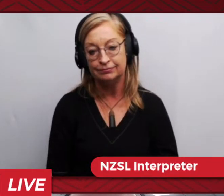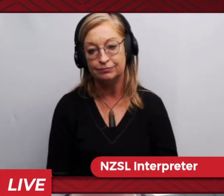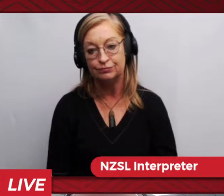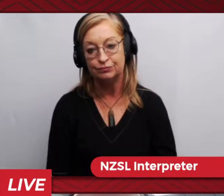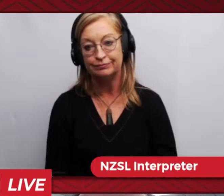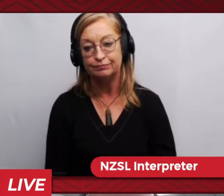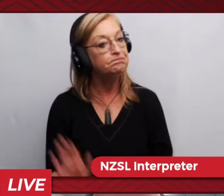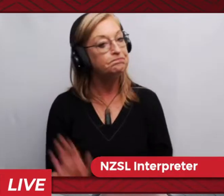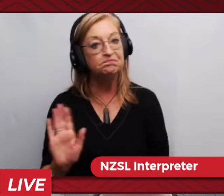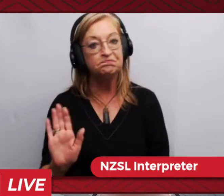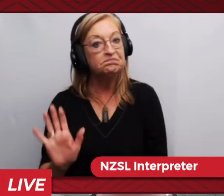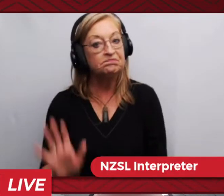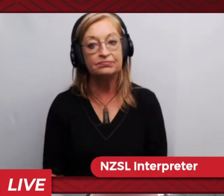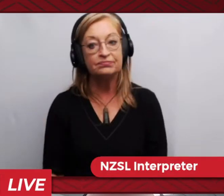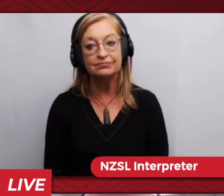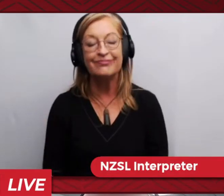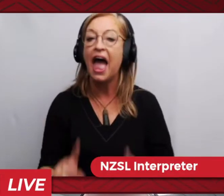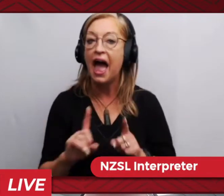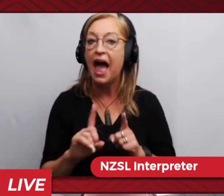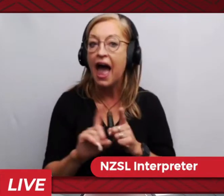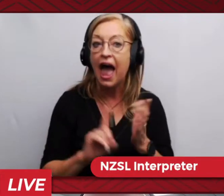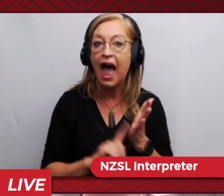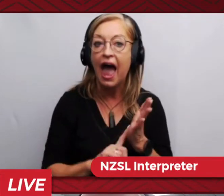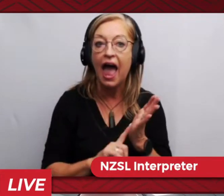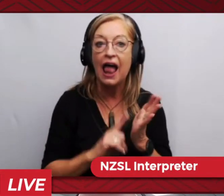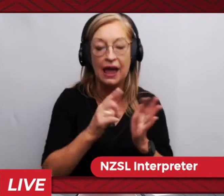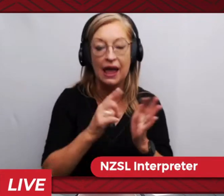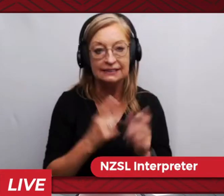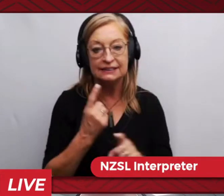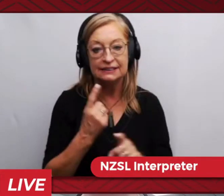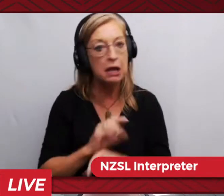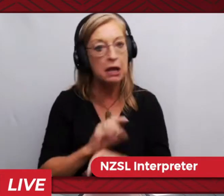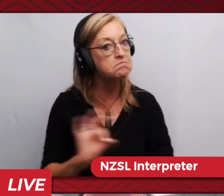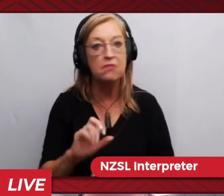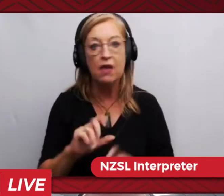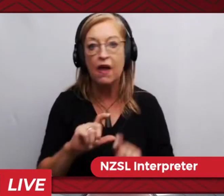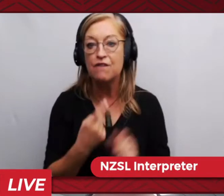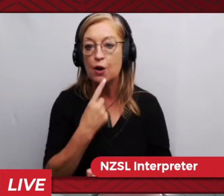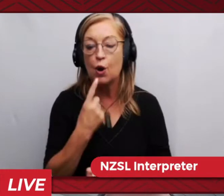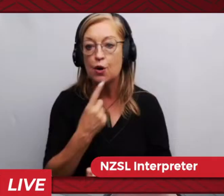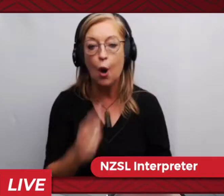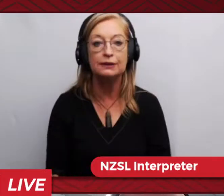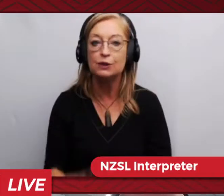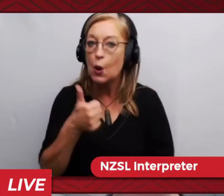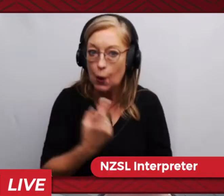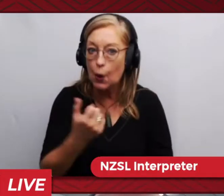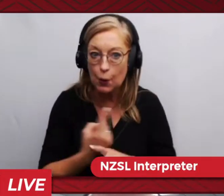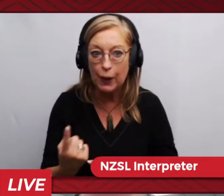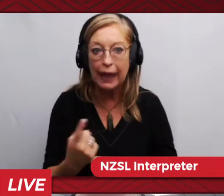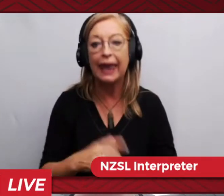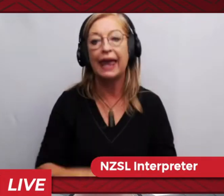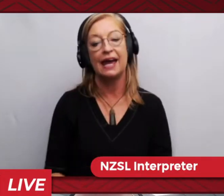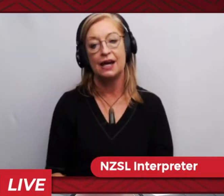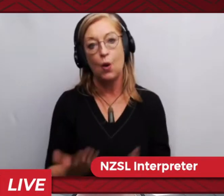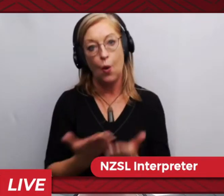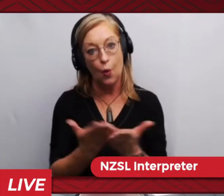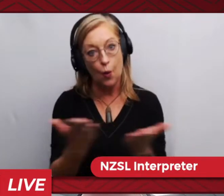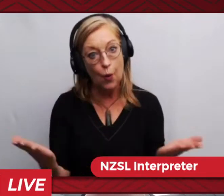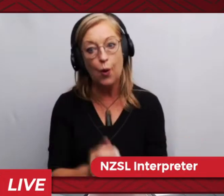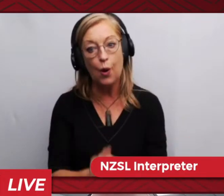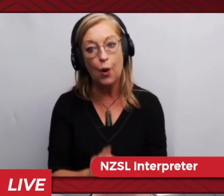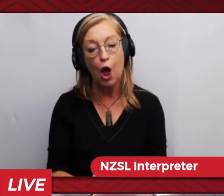No, Alan speaking. No final comments from me. I hope that you all have a good week. And just a